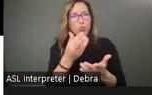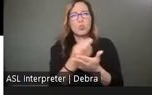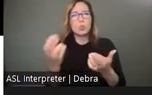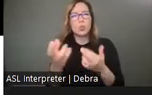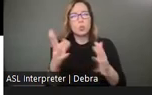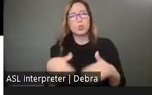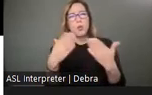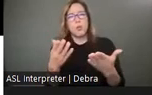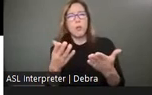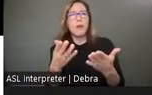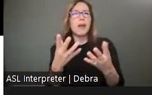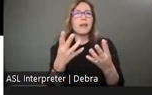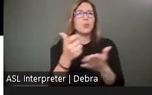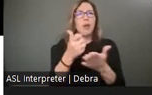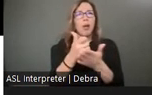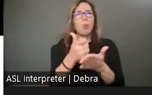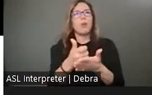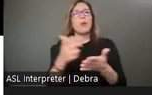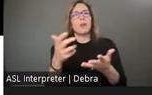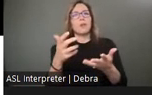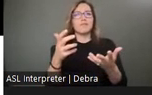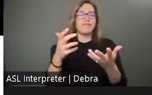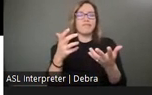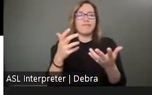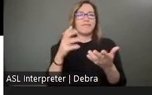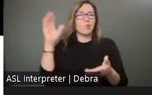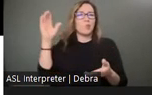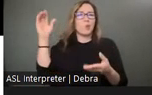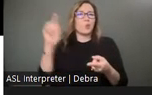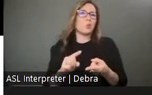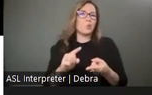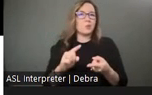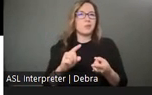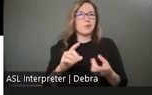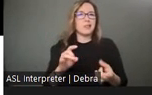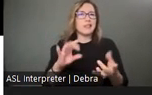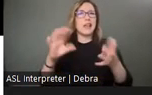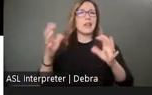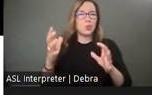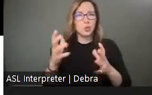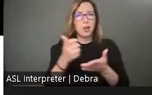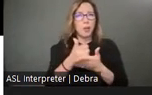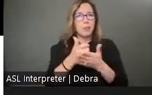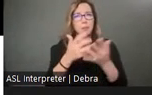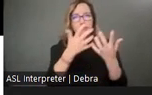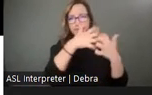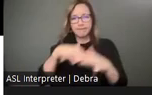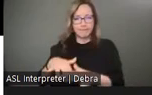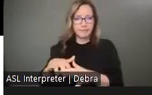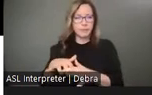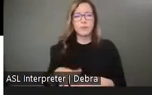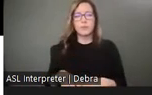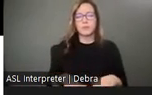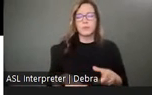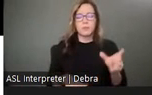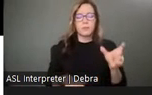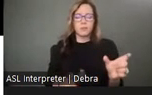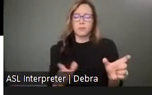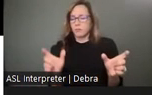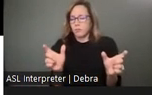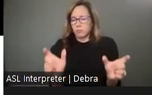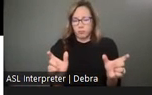their disaster-caused unmet needs. So there's a couple of boxes towards the bottom of this